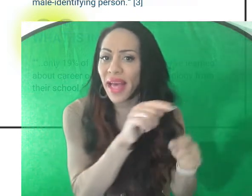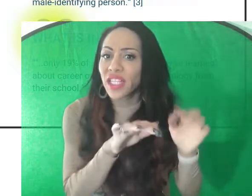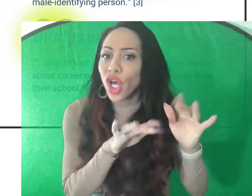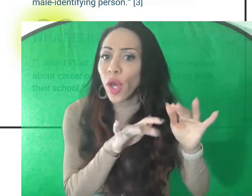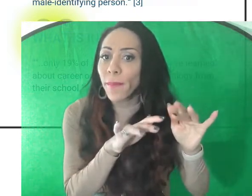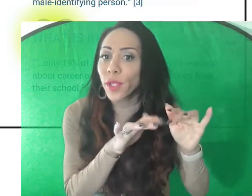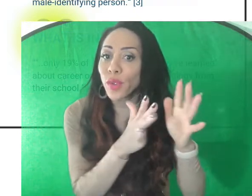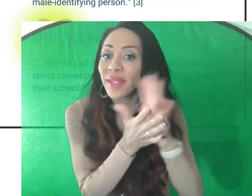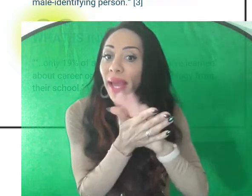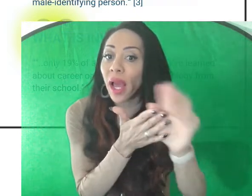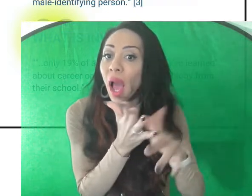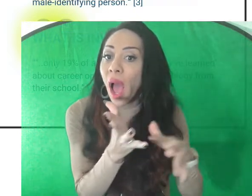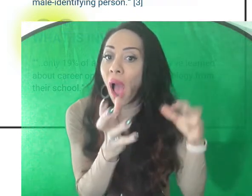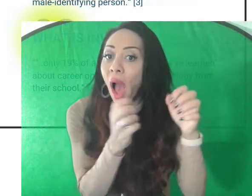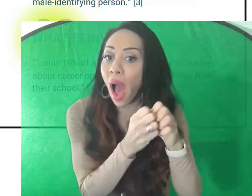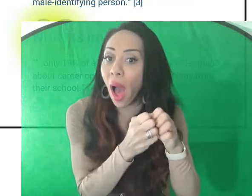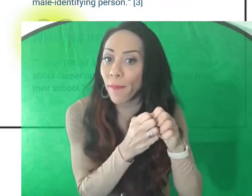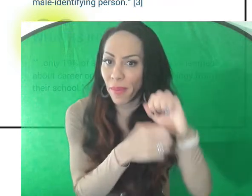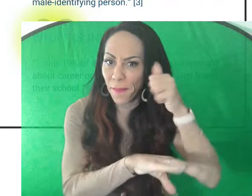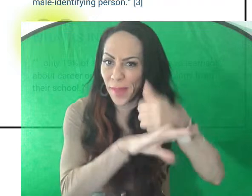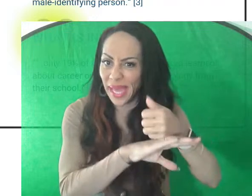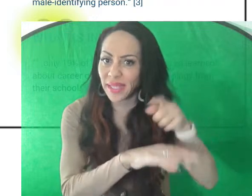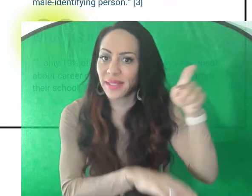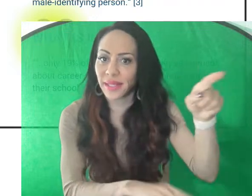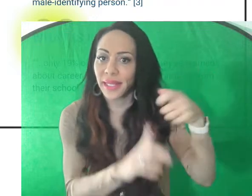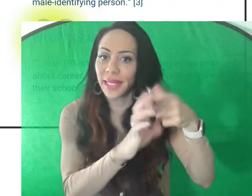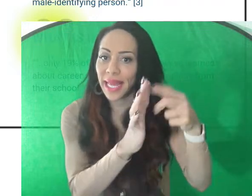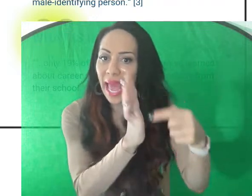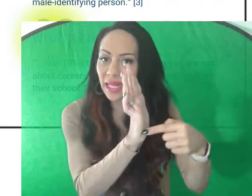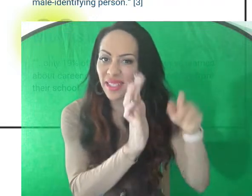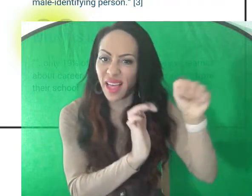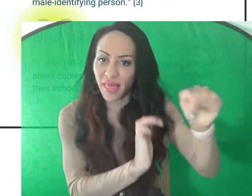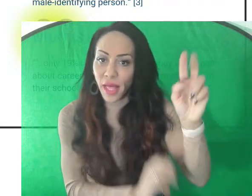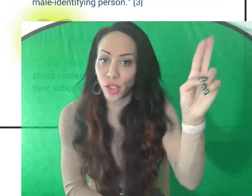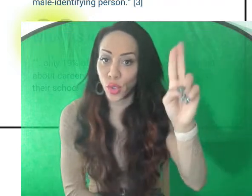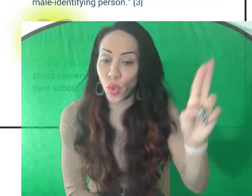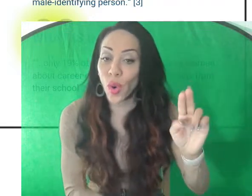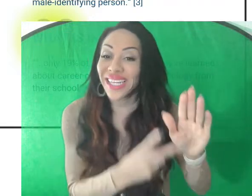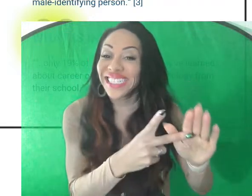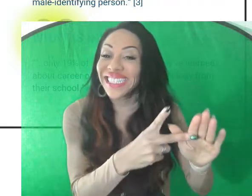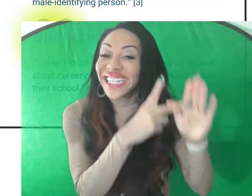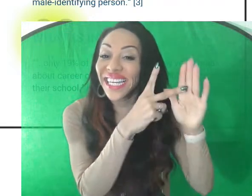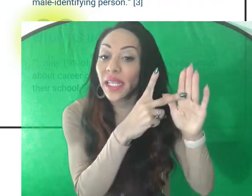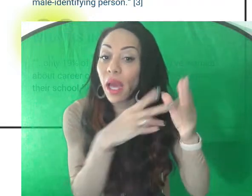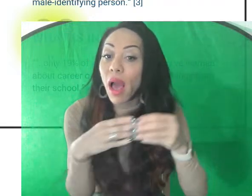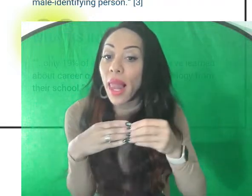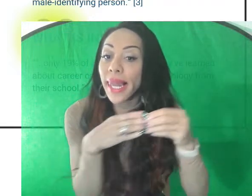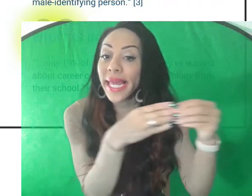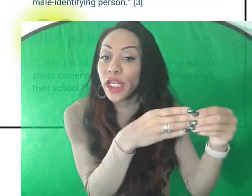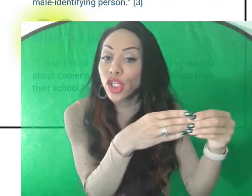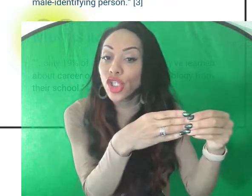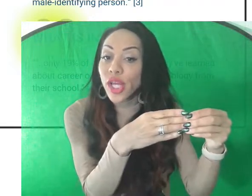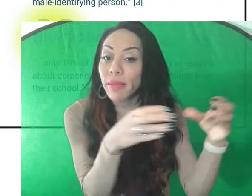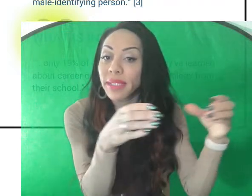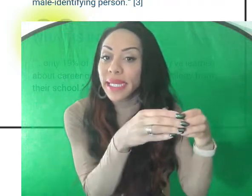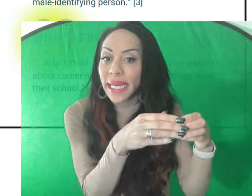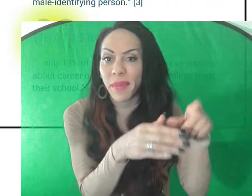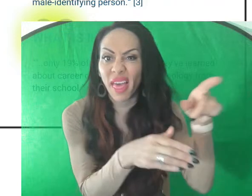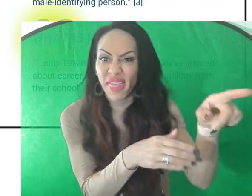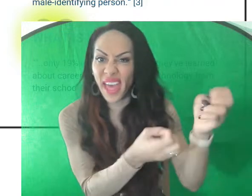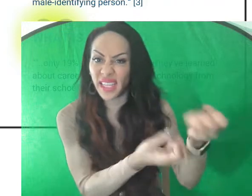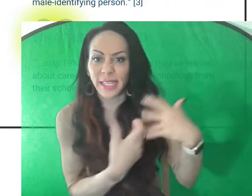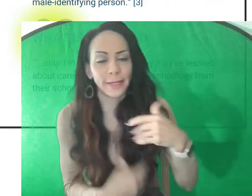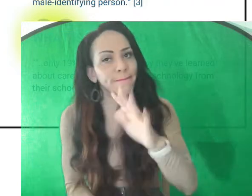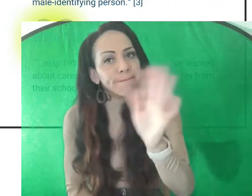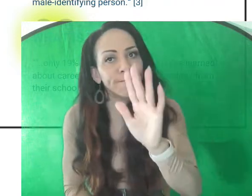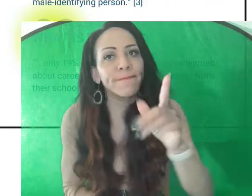school for us to be engaging with on this level. And the senior leadership there said, no, actually, they feel it happens in year 8, where the students